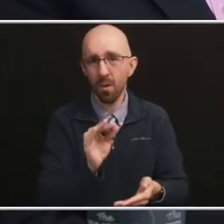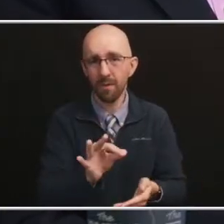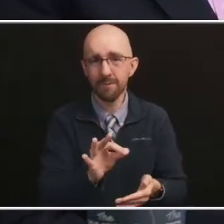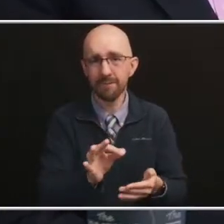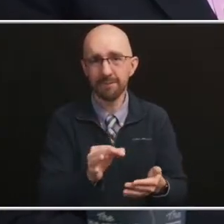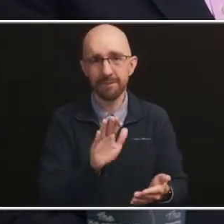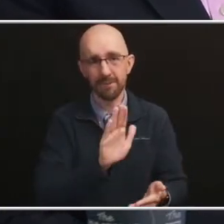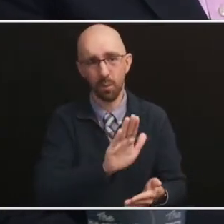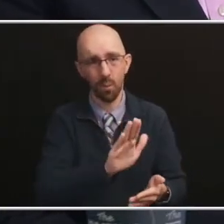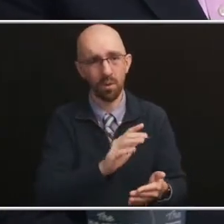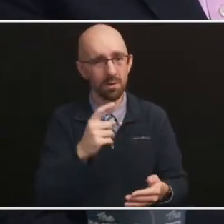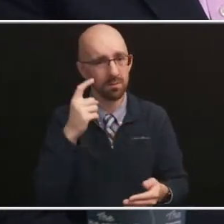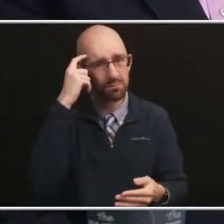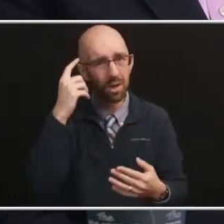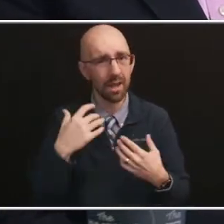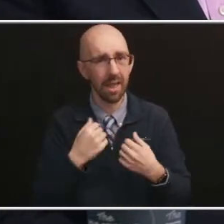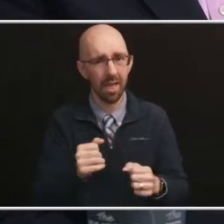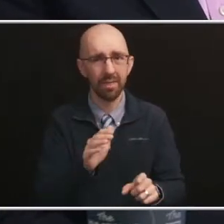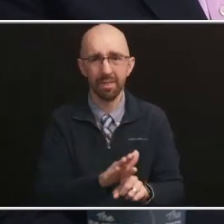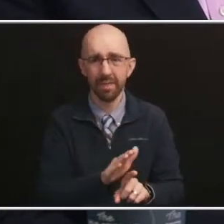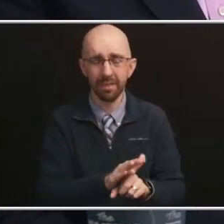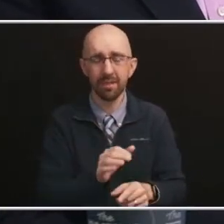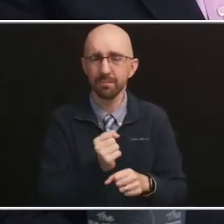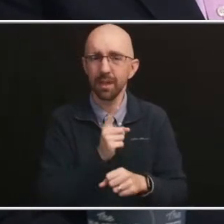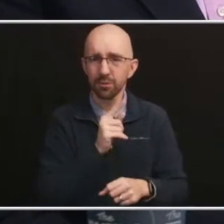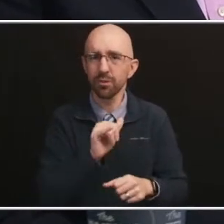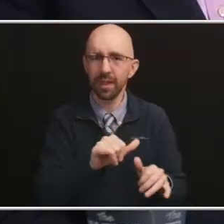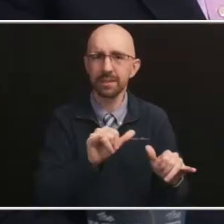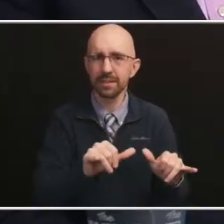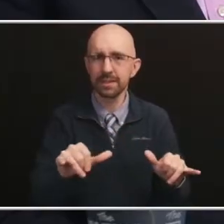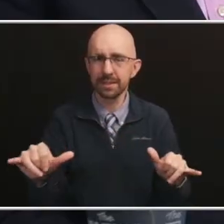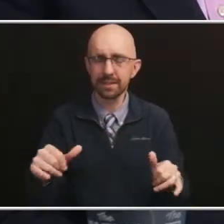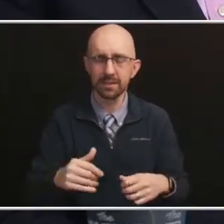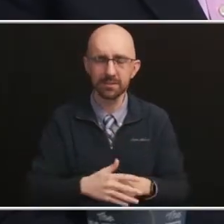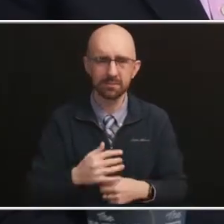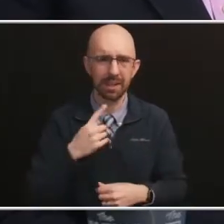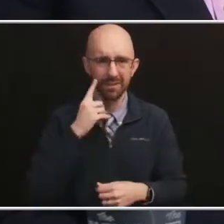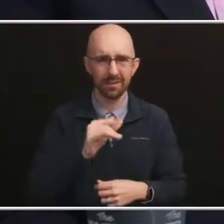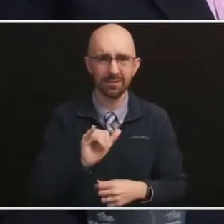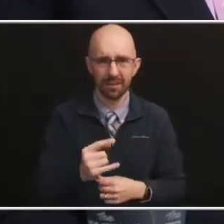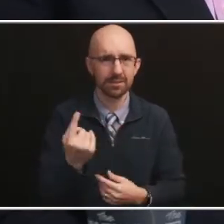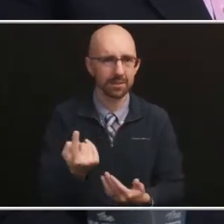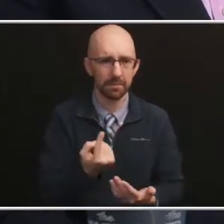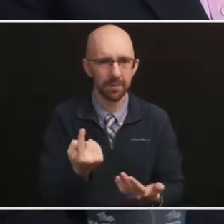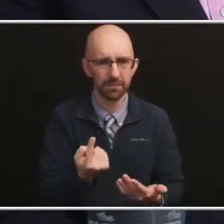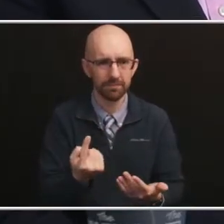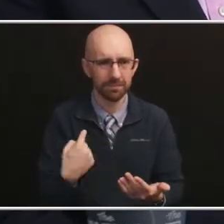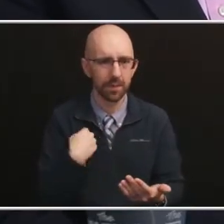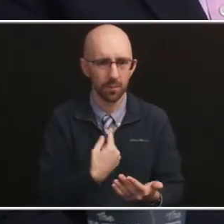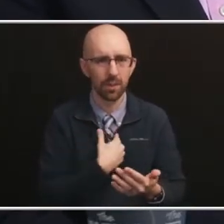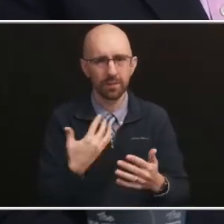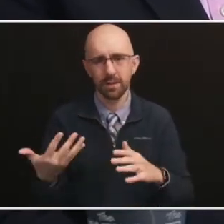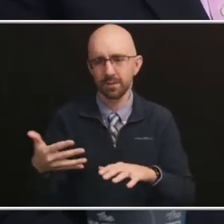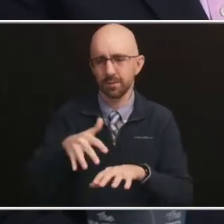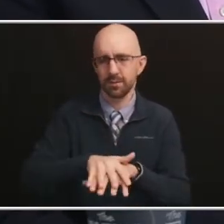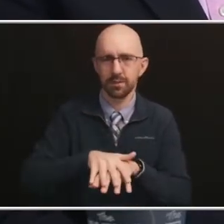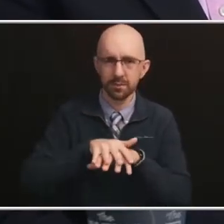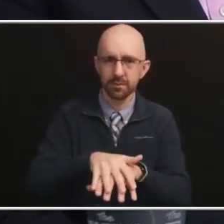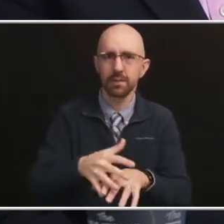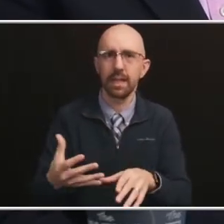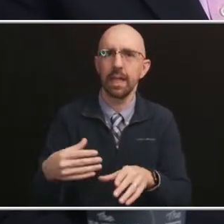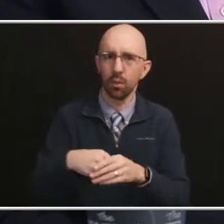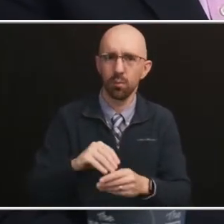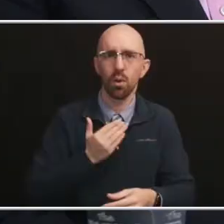brain health, to make sure that that's consistent, I think is something that we've integrated more into our lives.